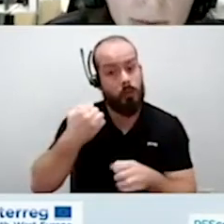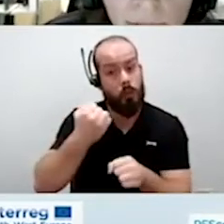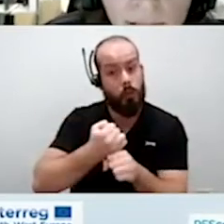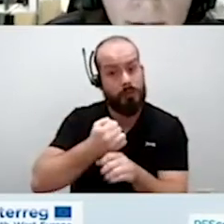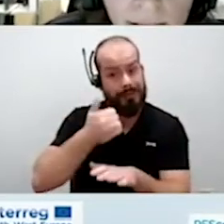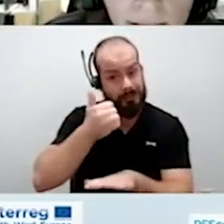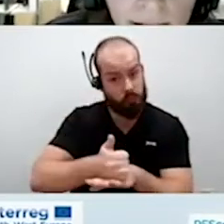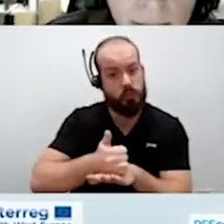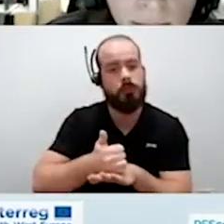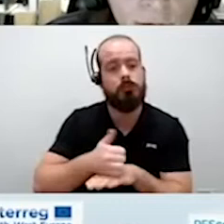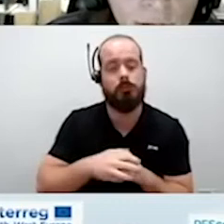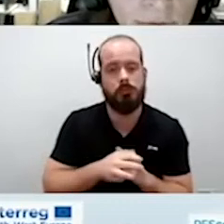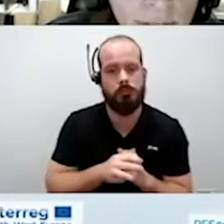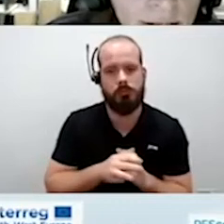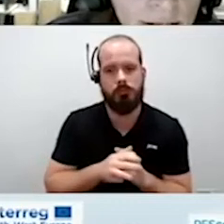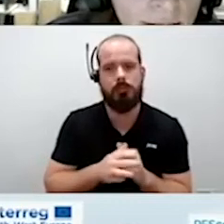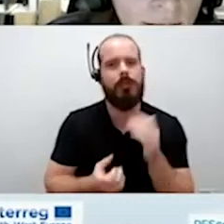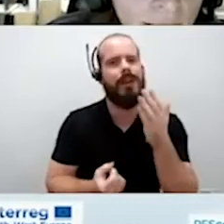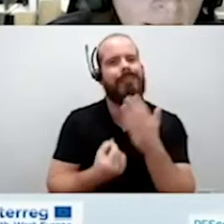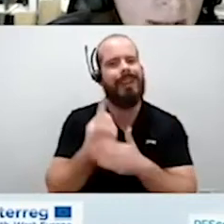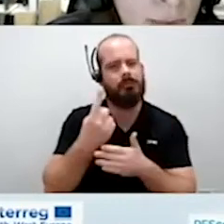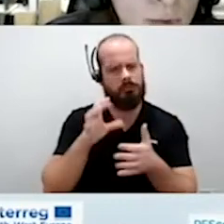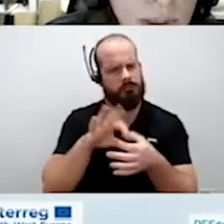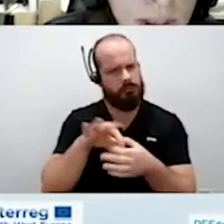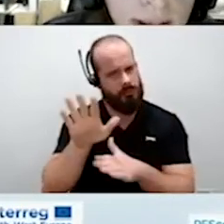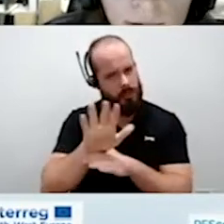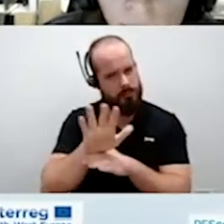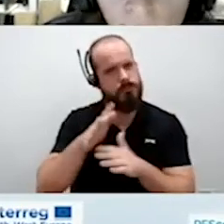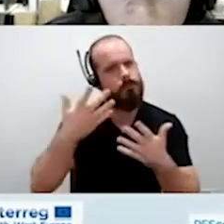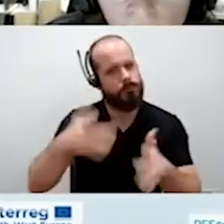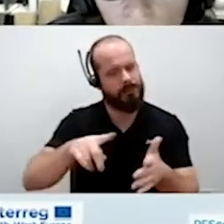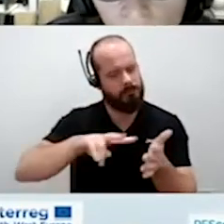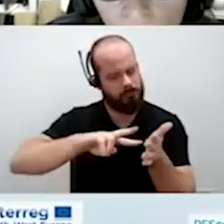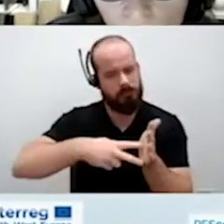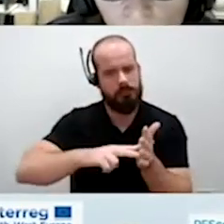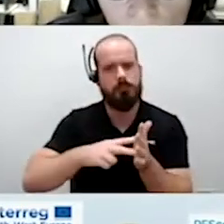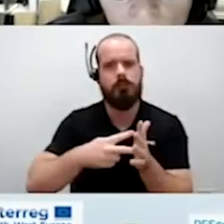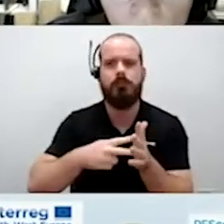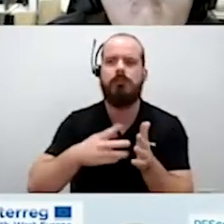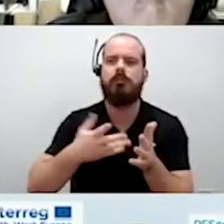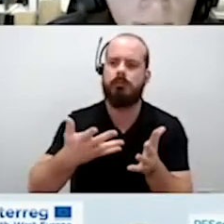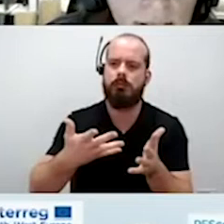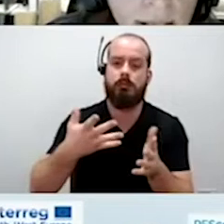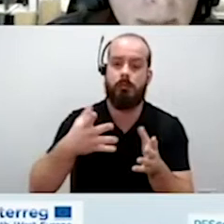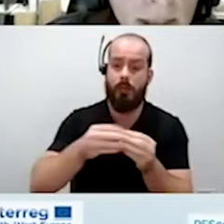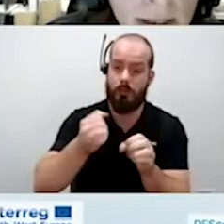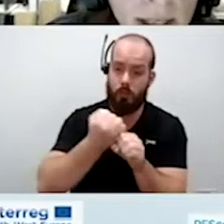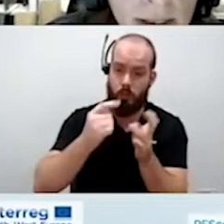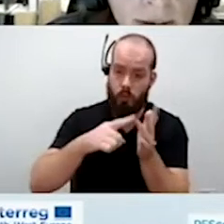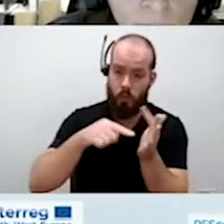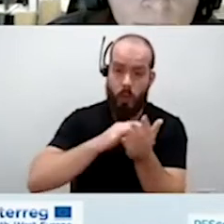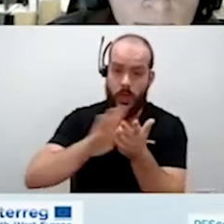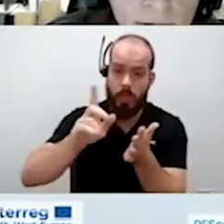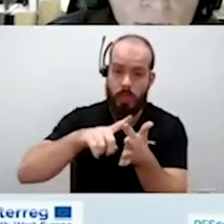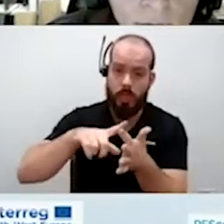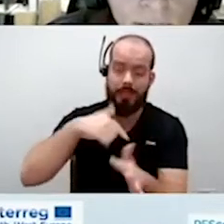the film series it is part of has been organized together with the Goethe Institute in Dublin and